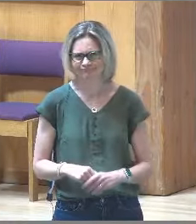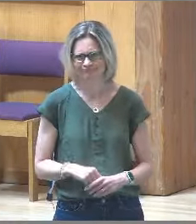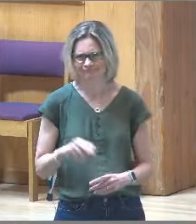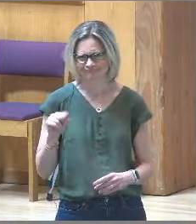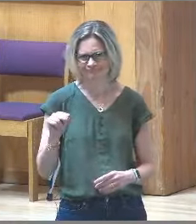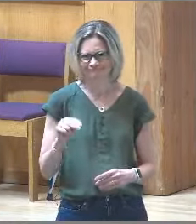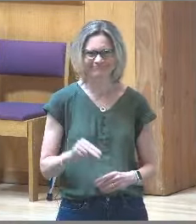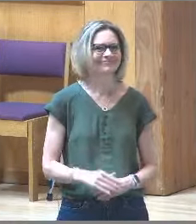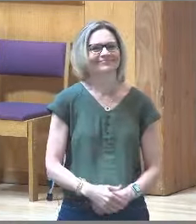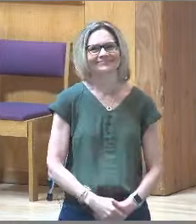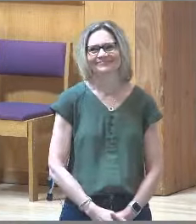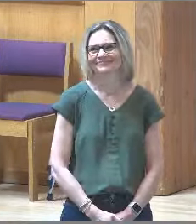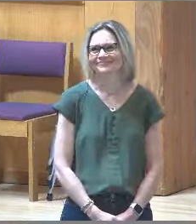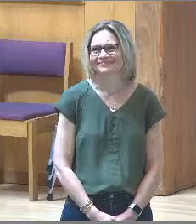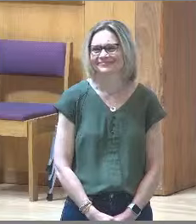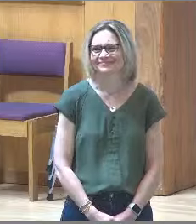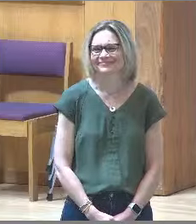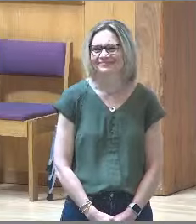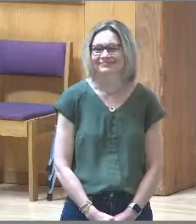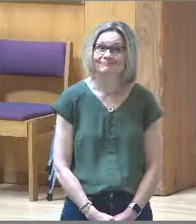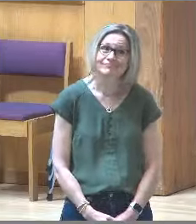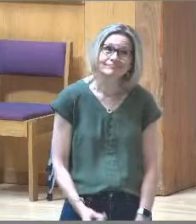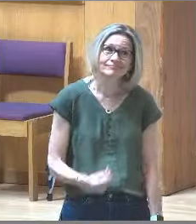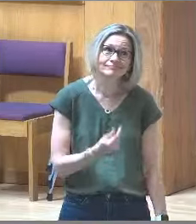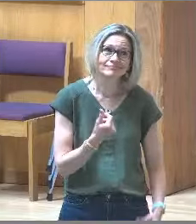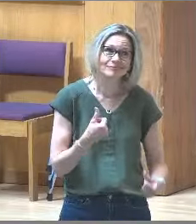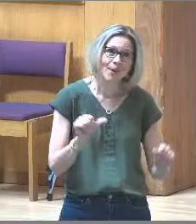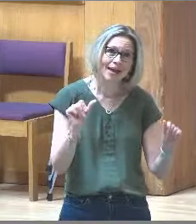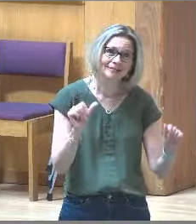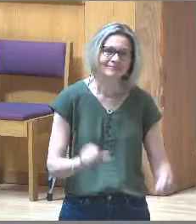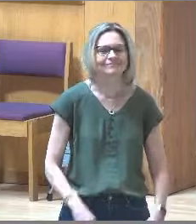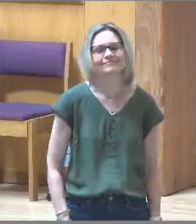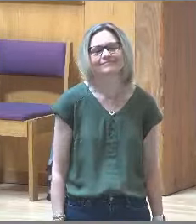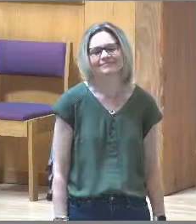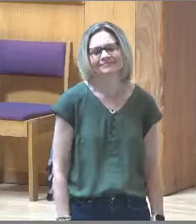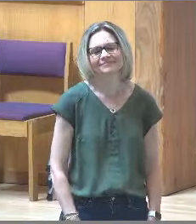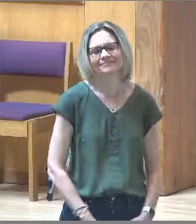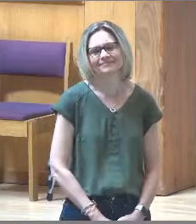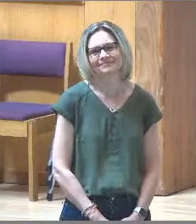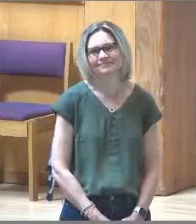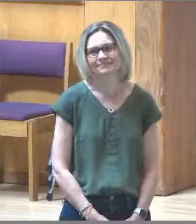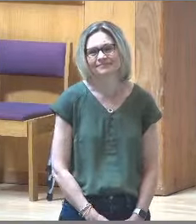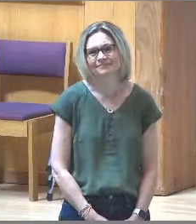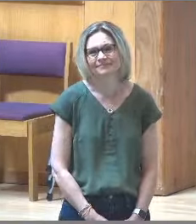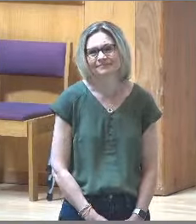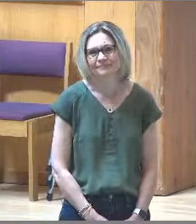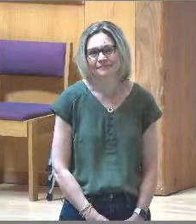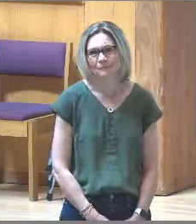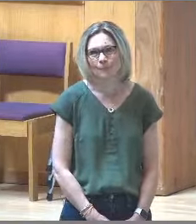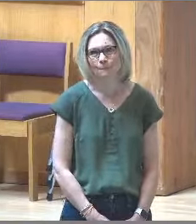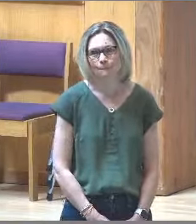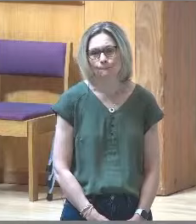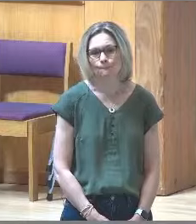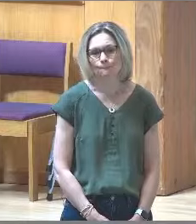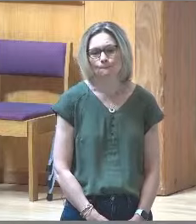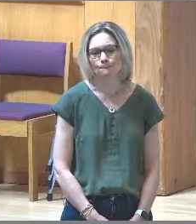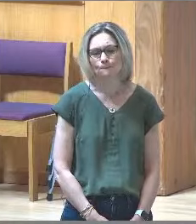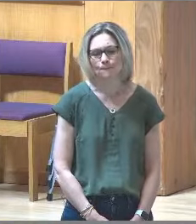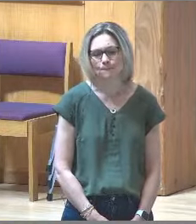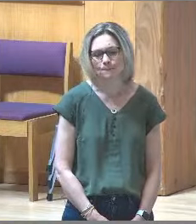Okay. I tried. Other time, some other time we can try. Well, I have a question for